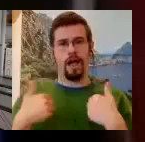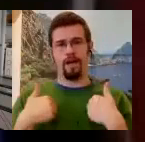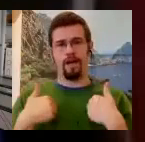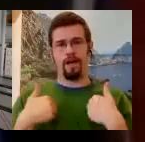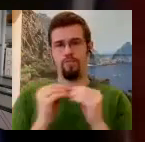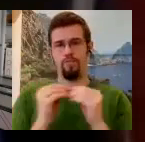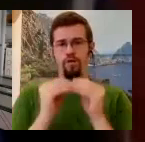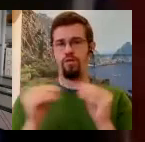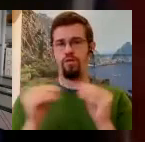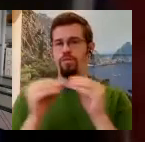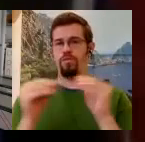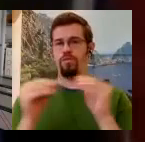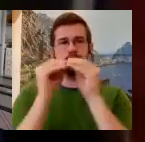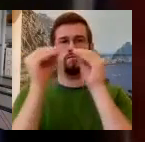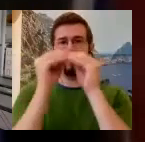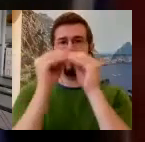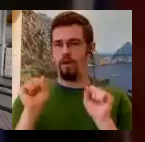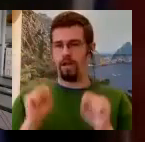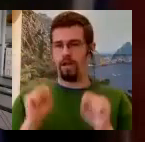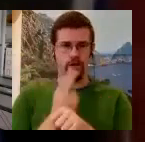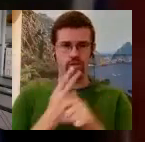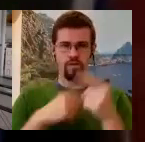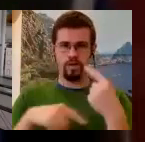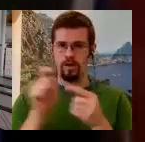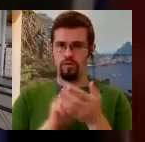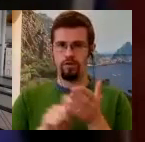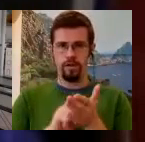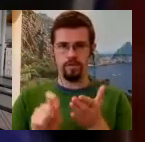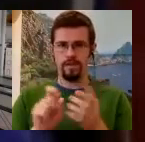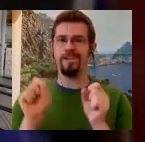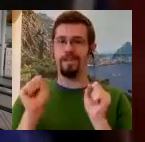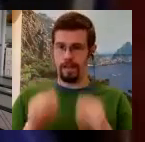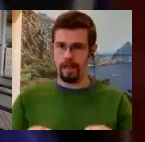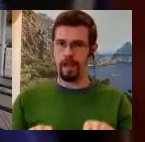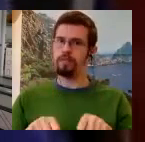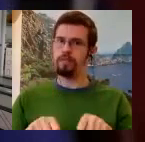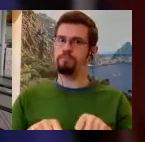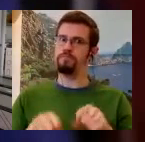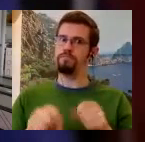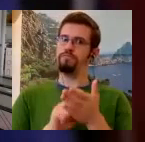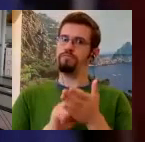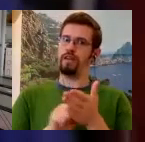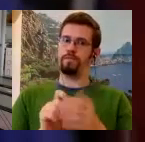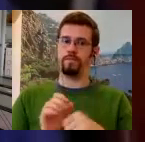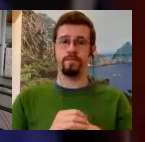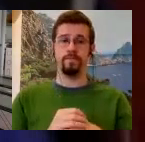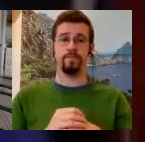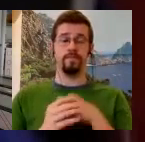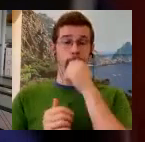People that are using signwriting are able to use it. If you can go to the slide.